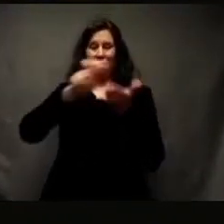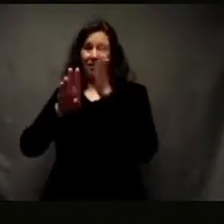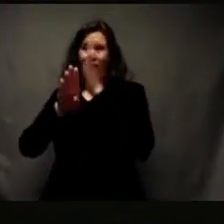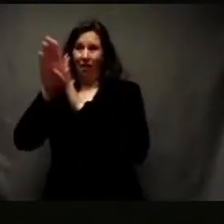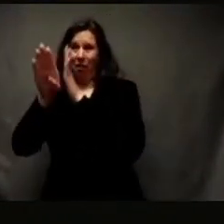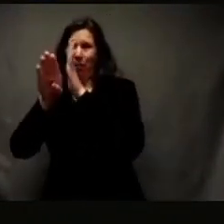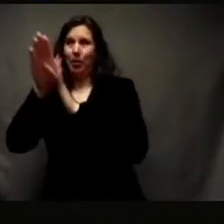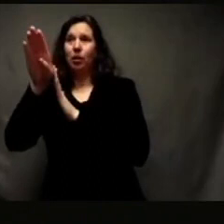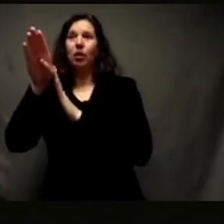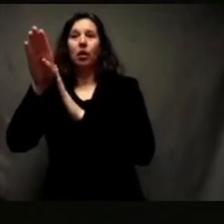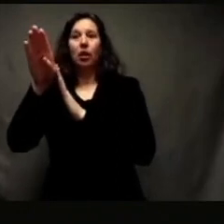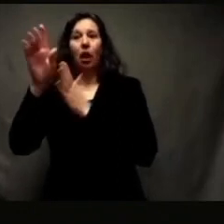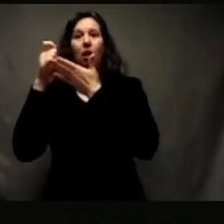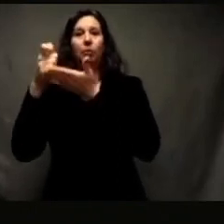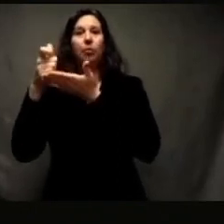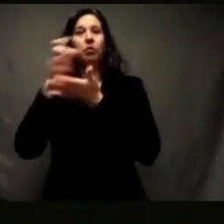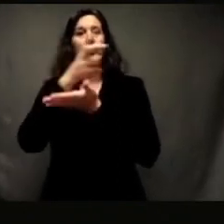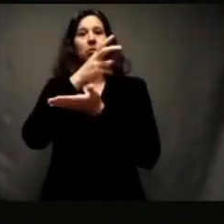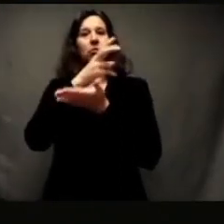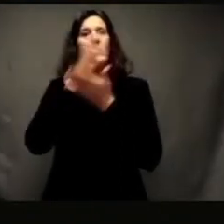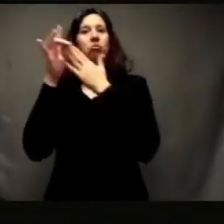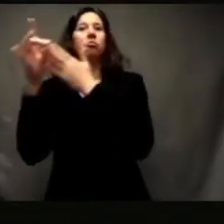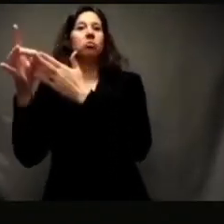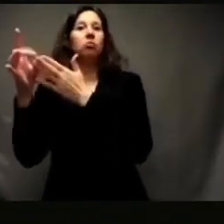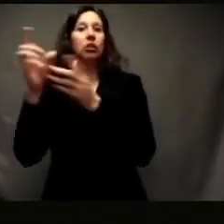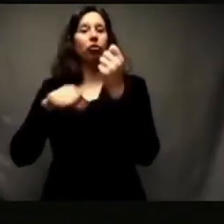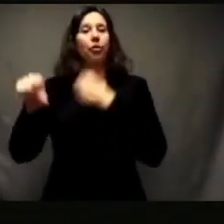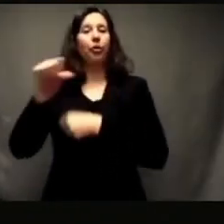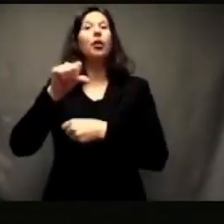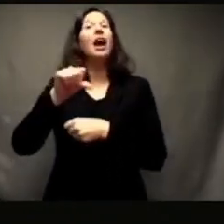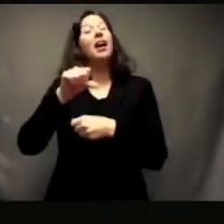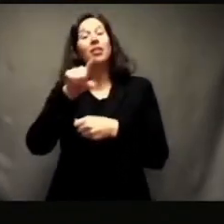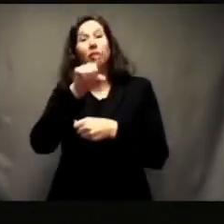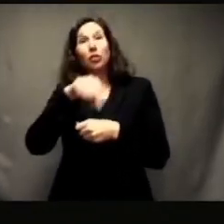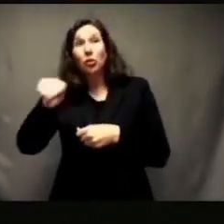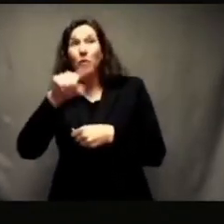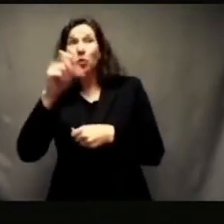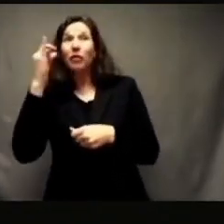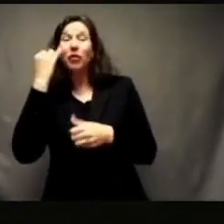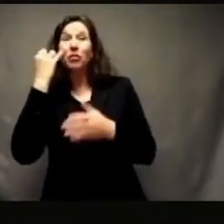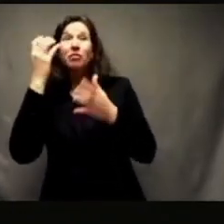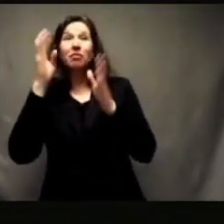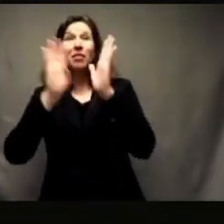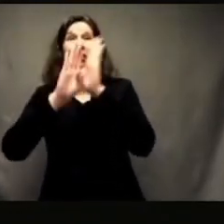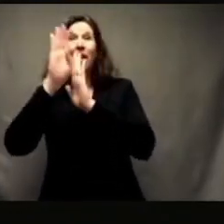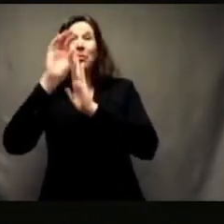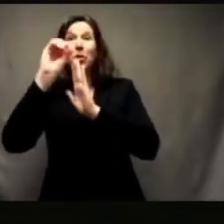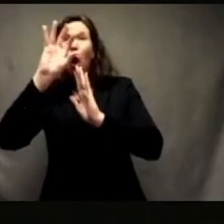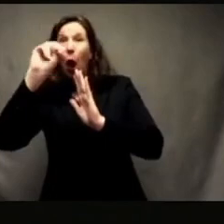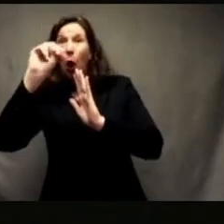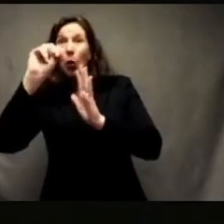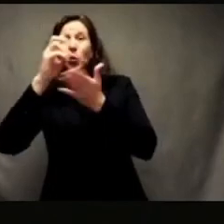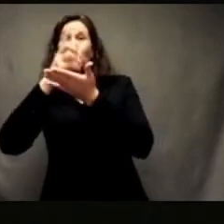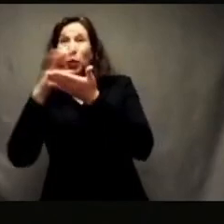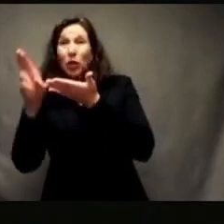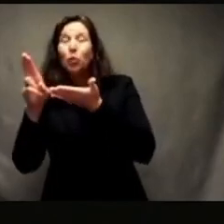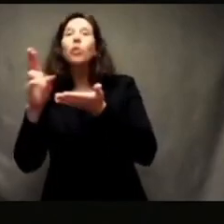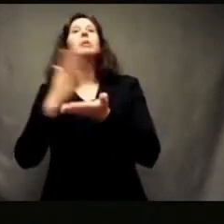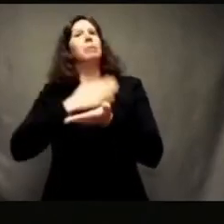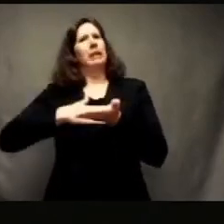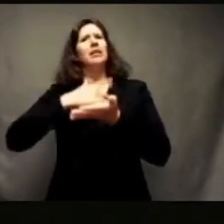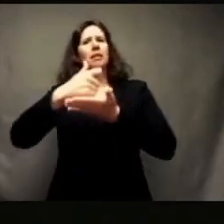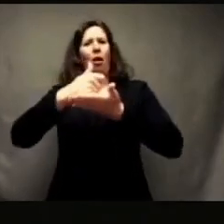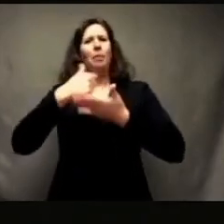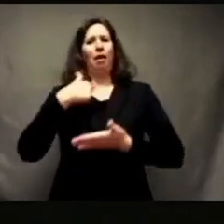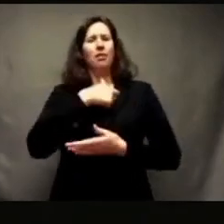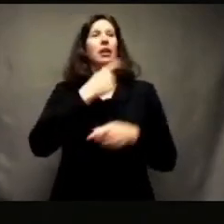we encourage everyone to kind of share out their resources as well, because transitioning from one fantastic tool to another is